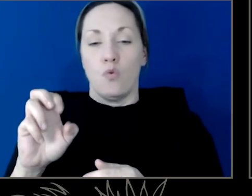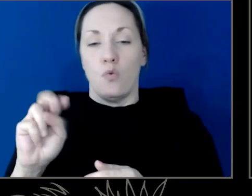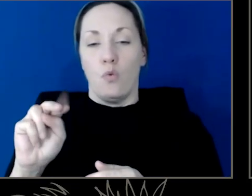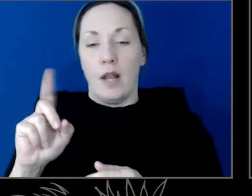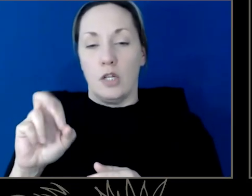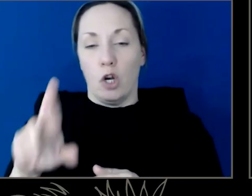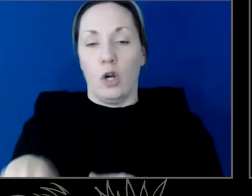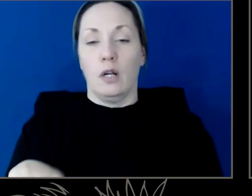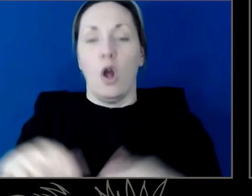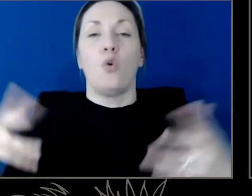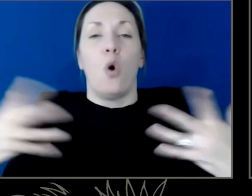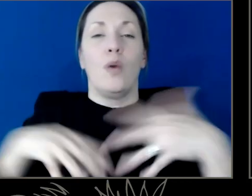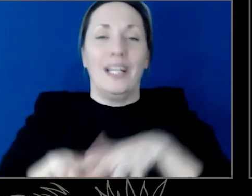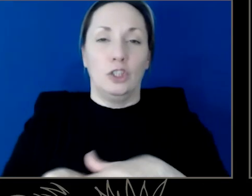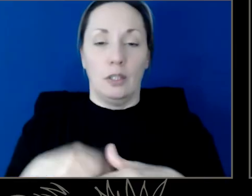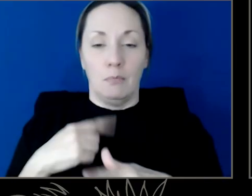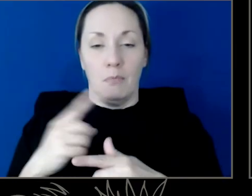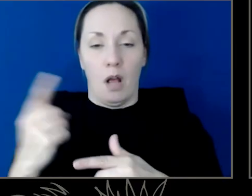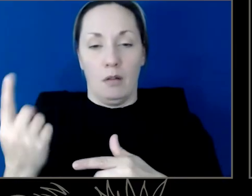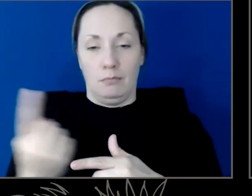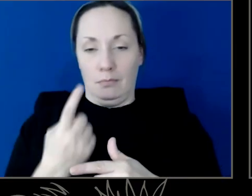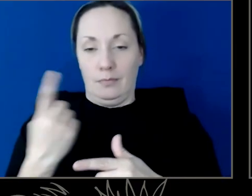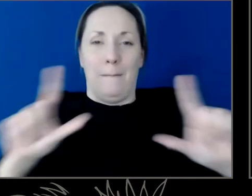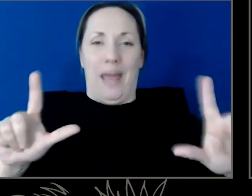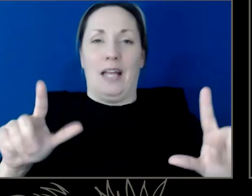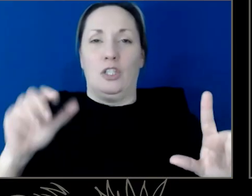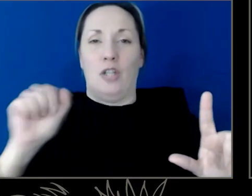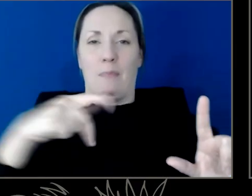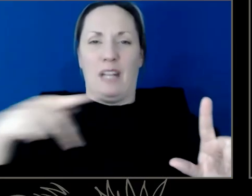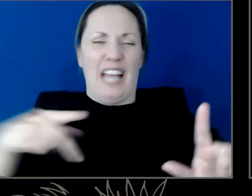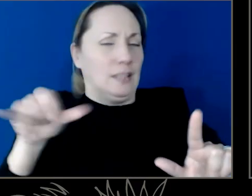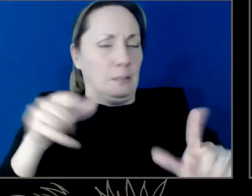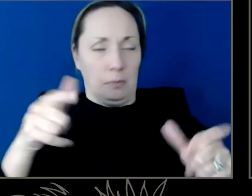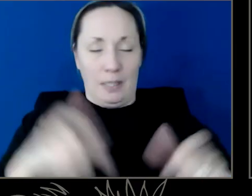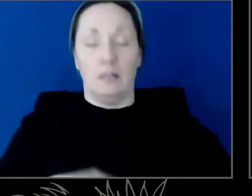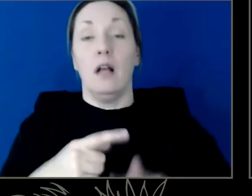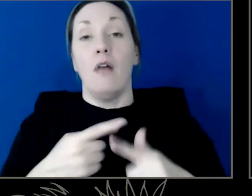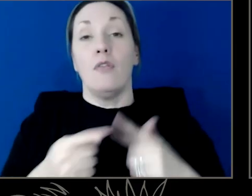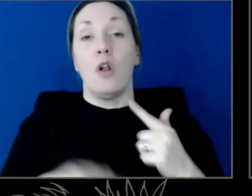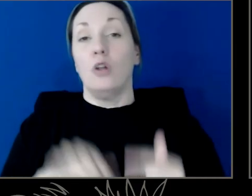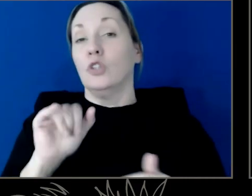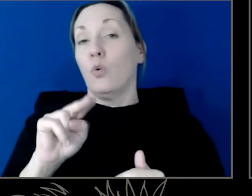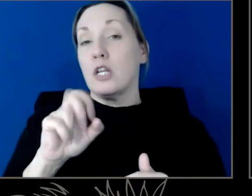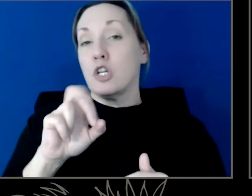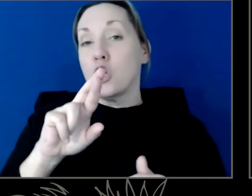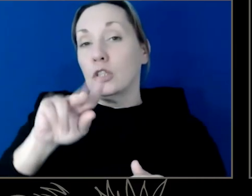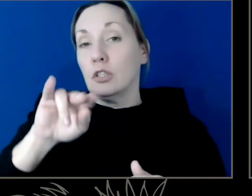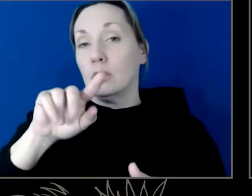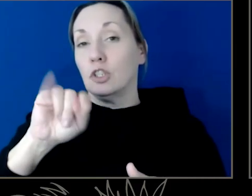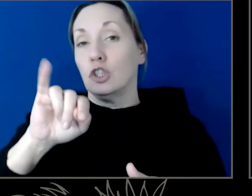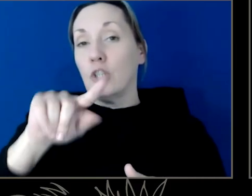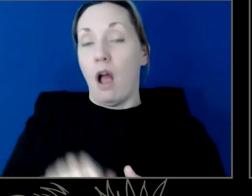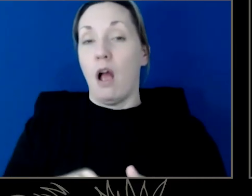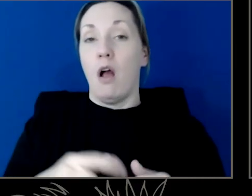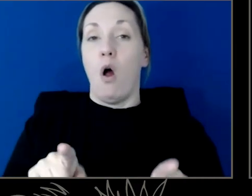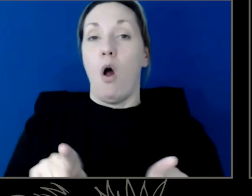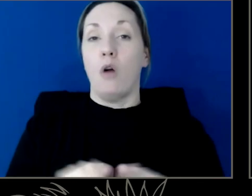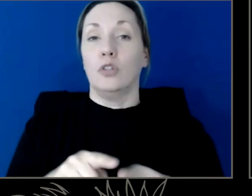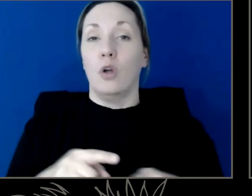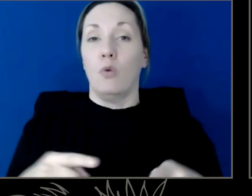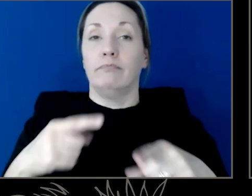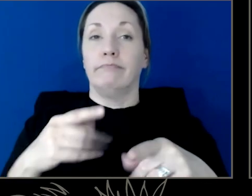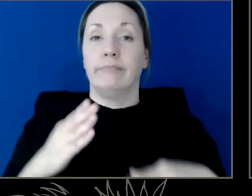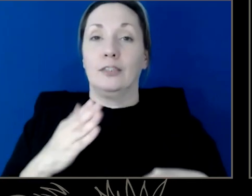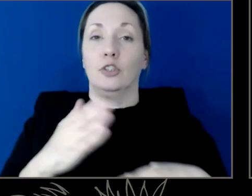single-page applications. Kind of like I talked about with forms, Inertia also intercepts